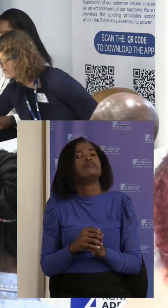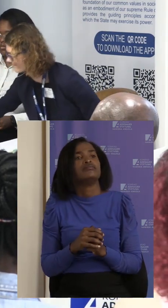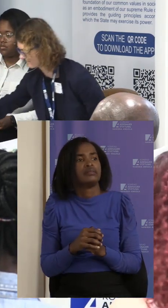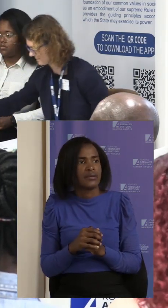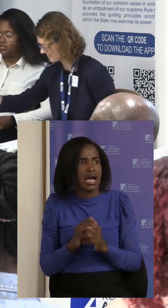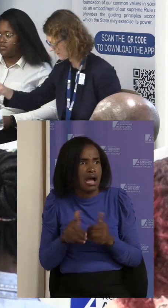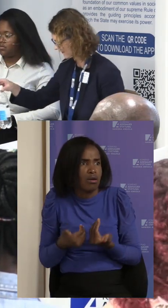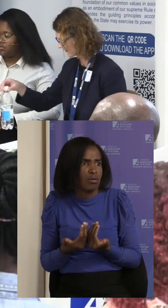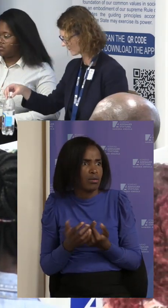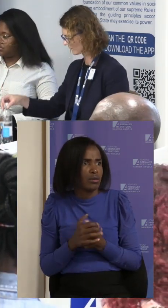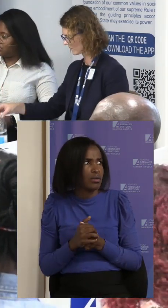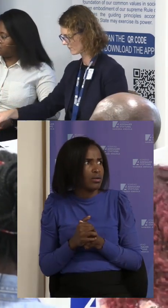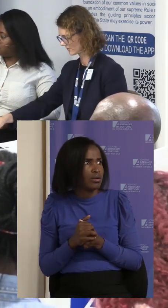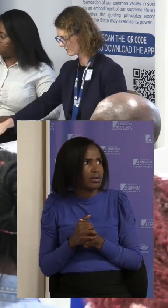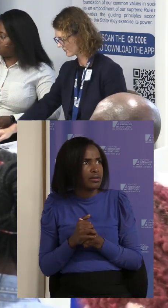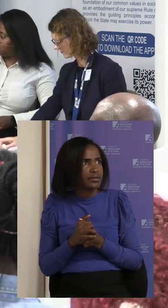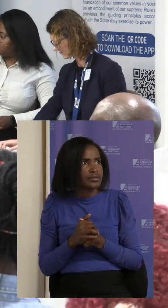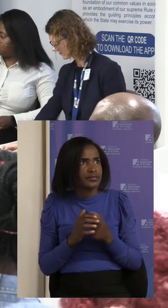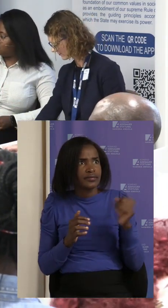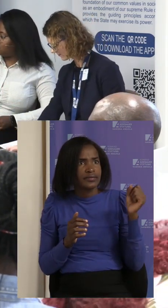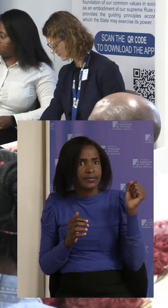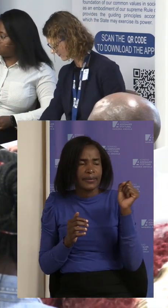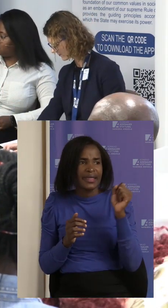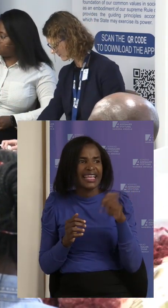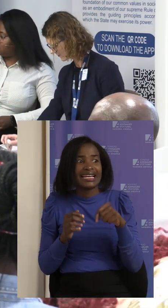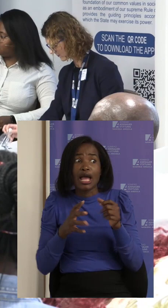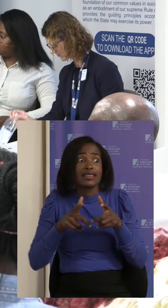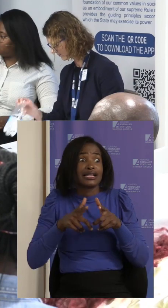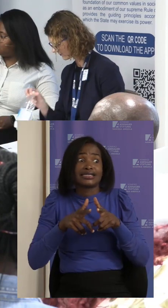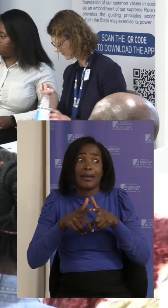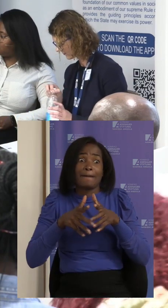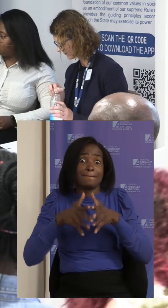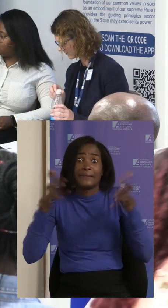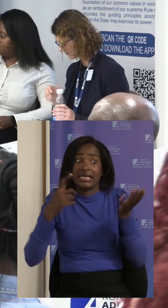To come in there, yes, it has always been a big debate, and